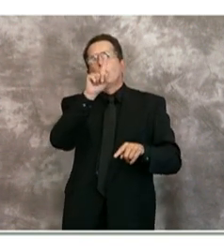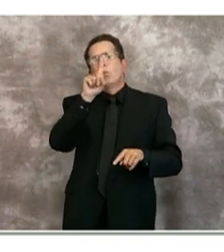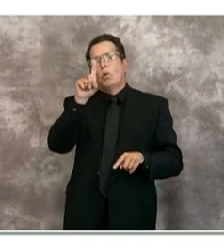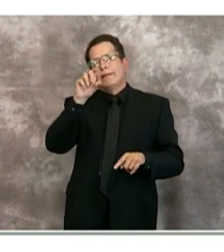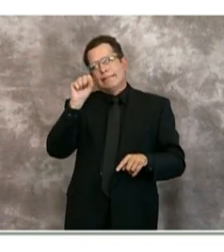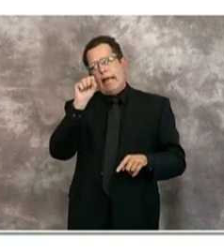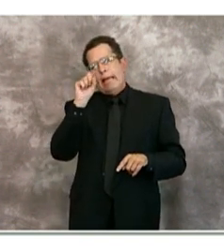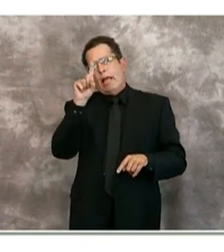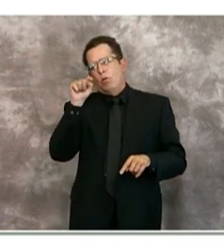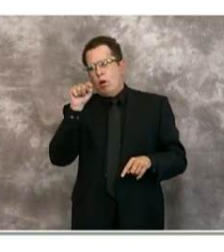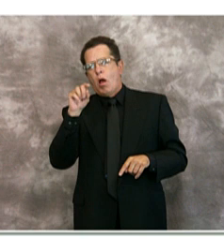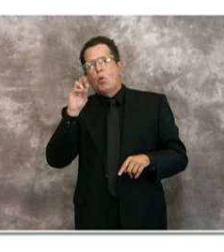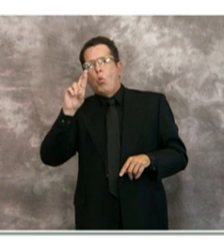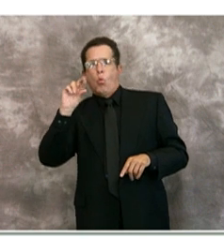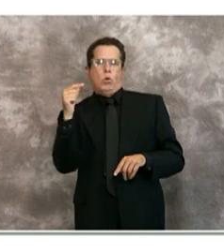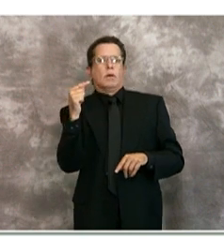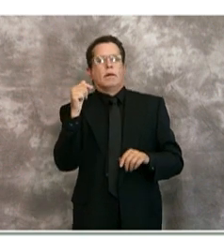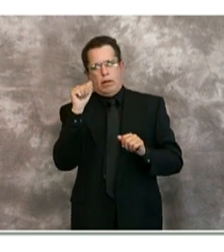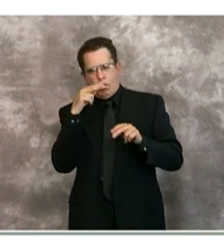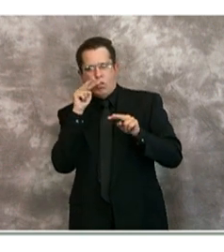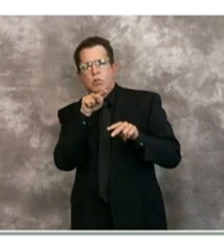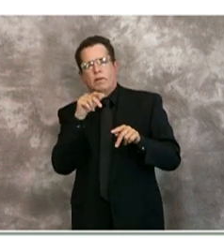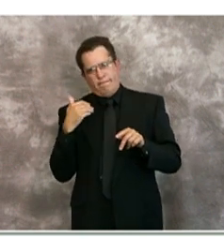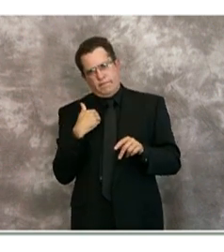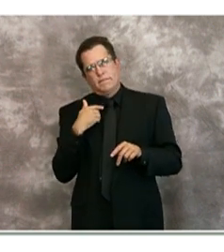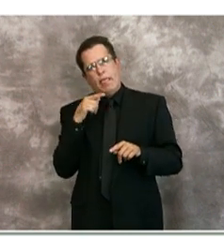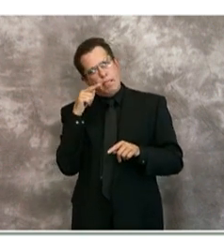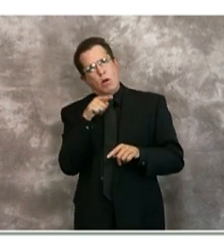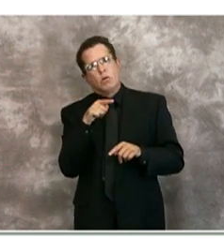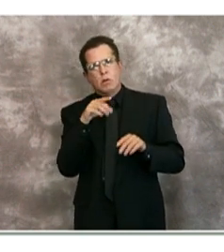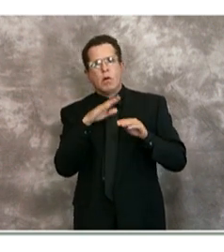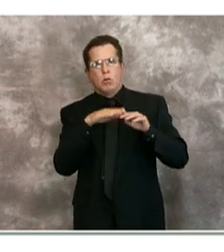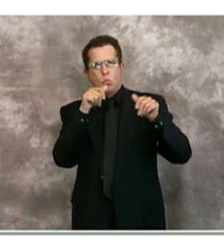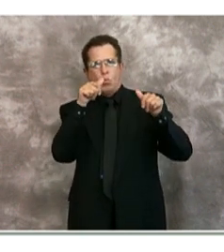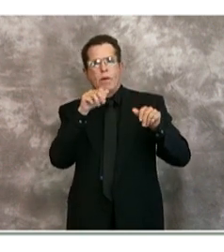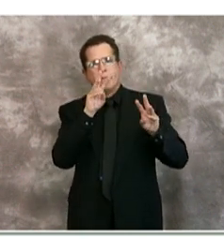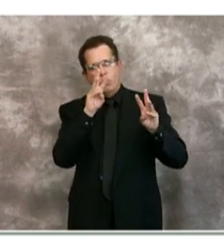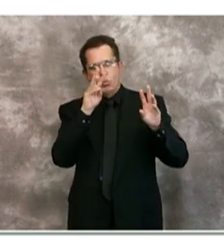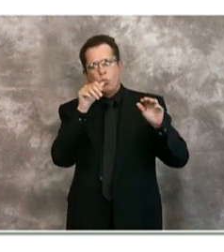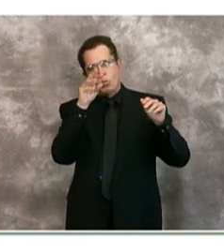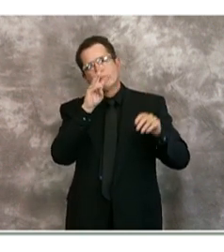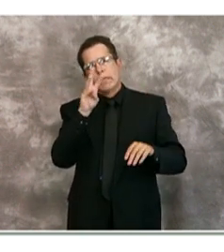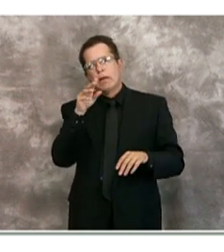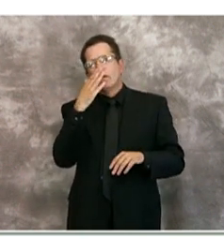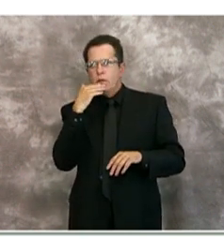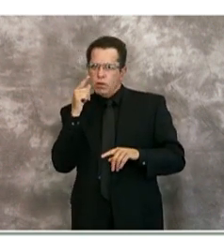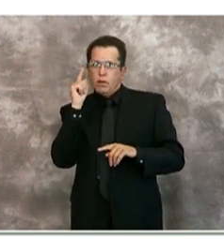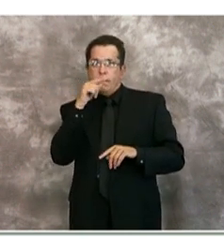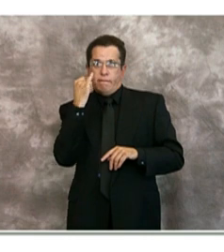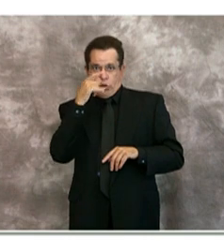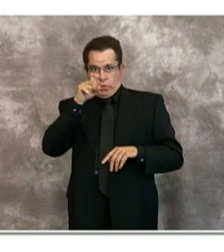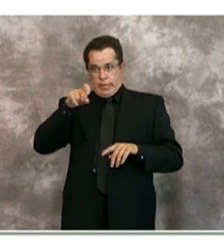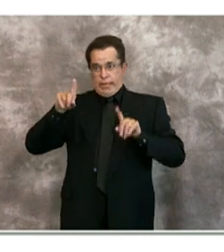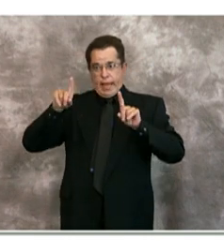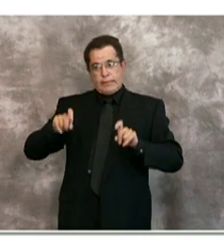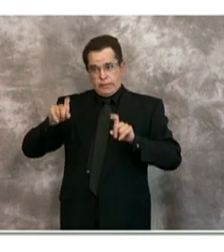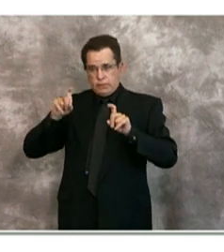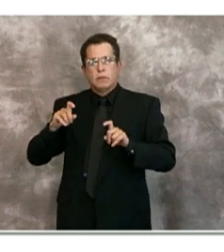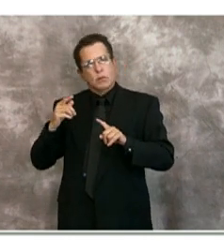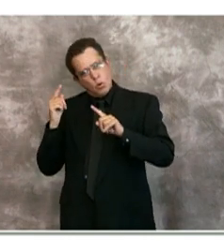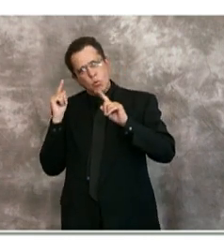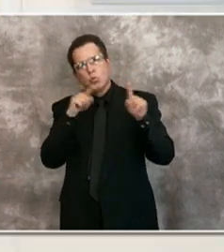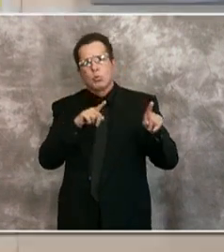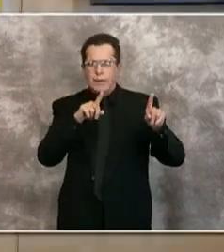211sandiego.org for the same information. I encourage you to seek testing for yourself or your loved ones, and